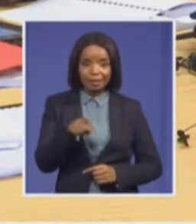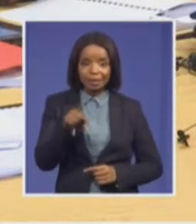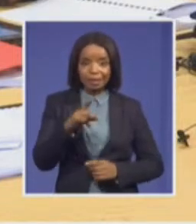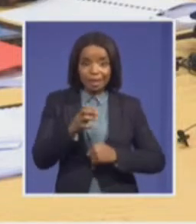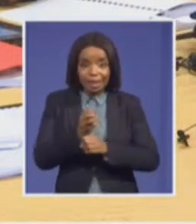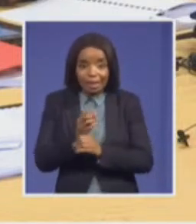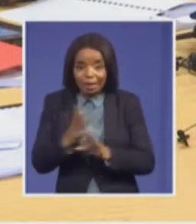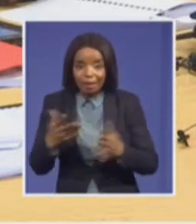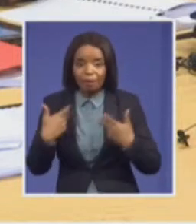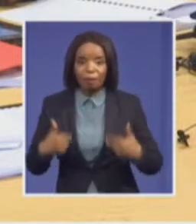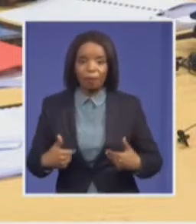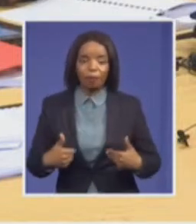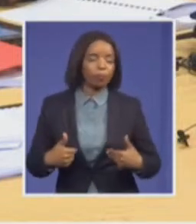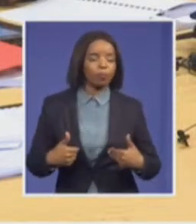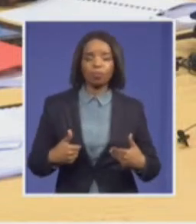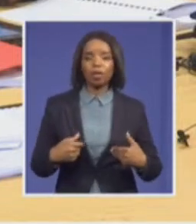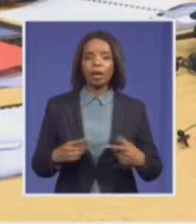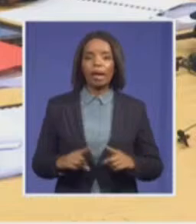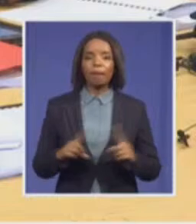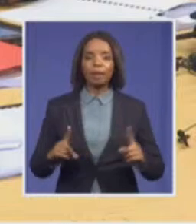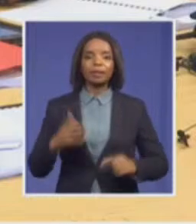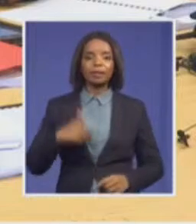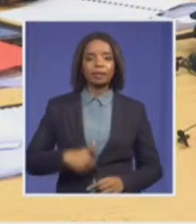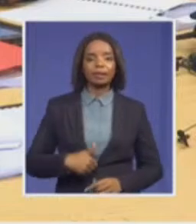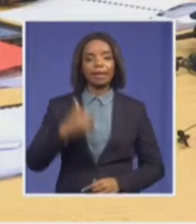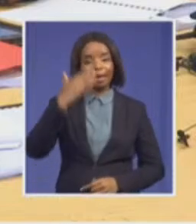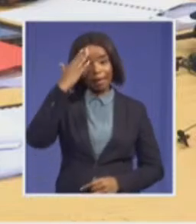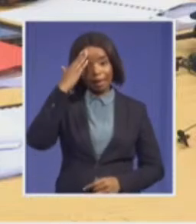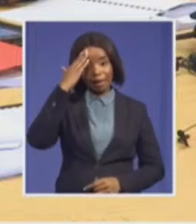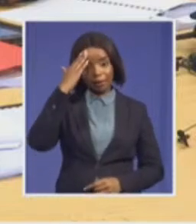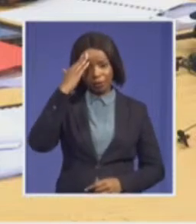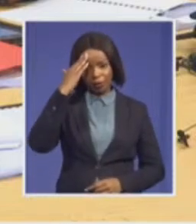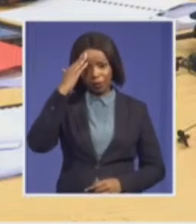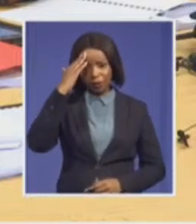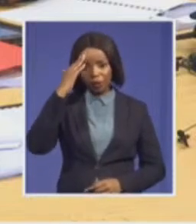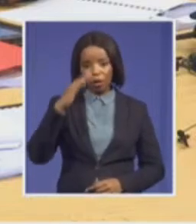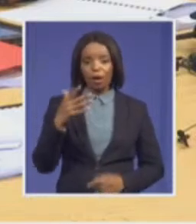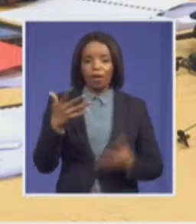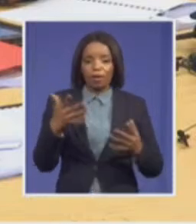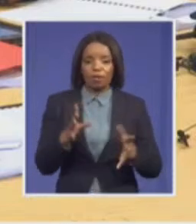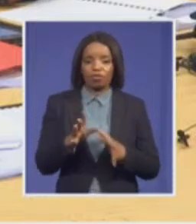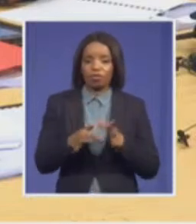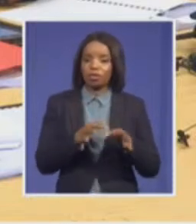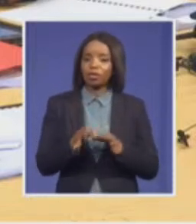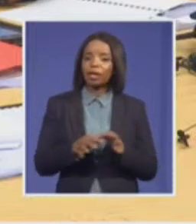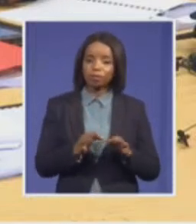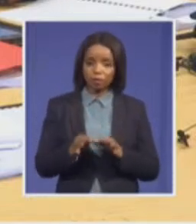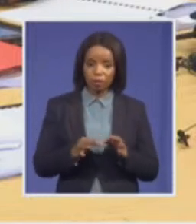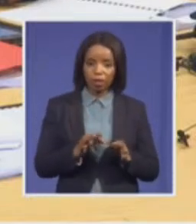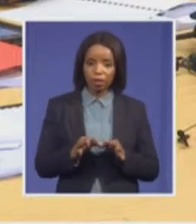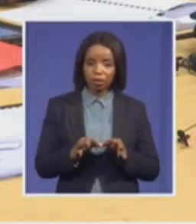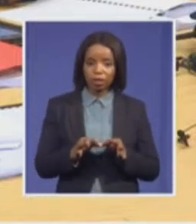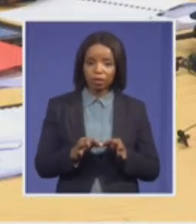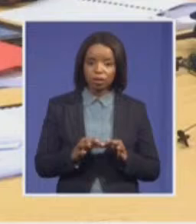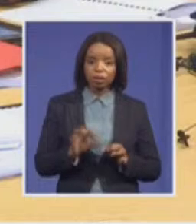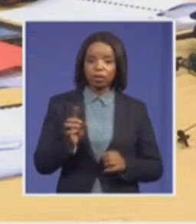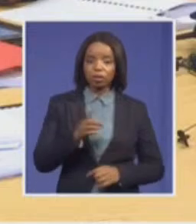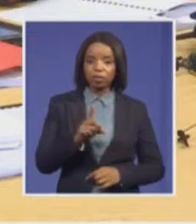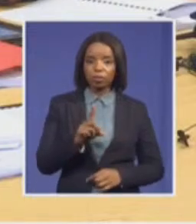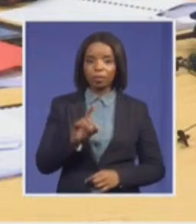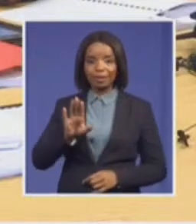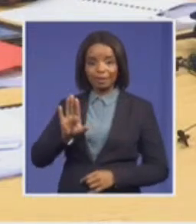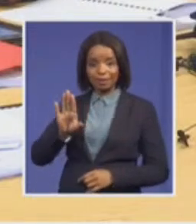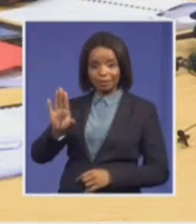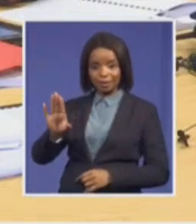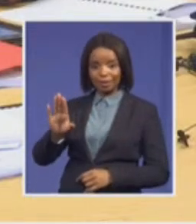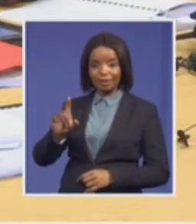explain, as you'll see in my report, what was legal involvement in the which would have